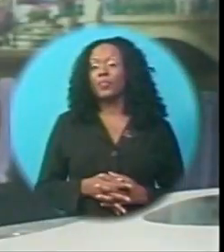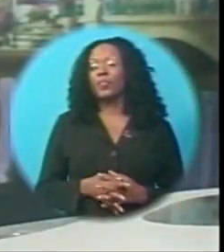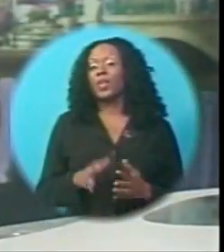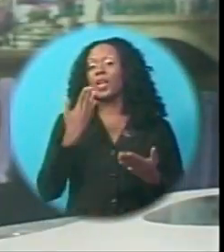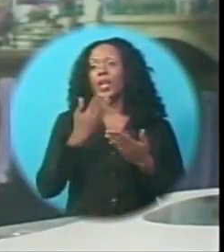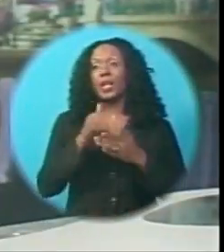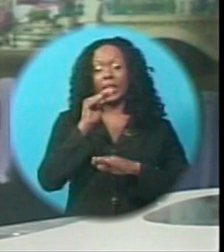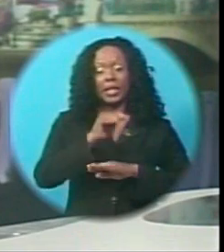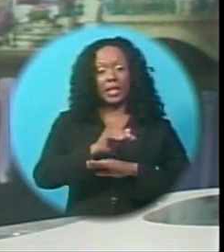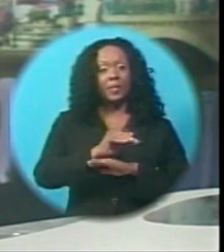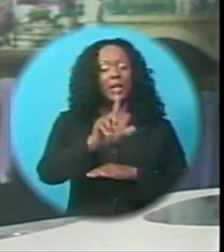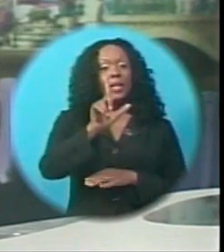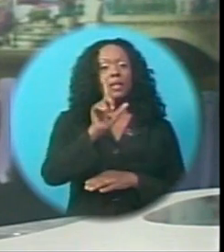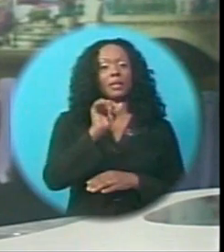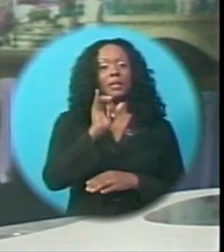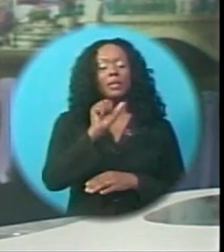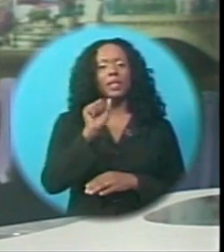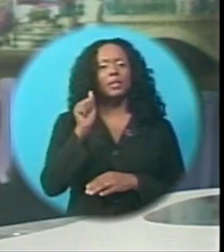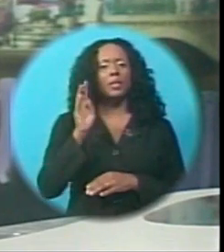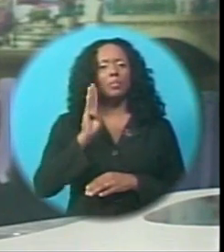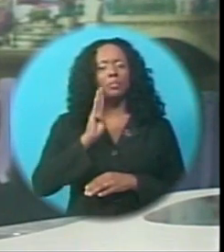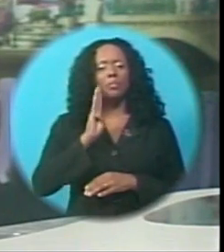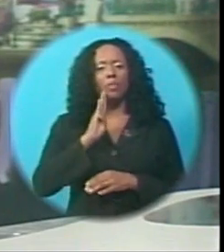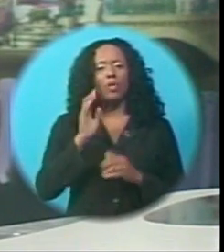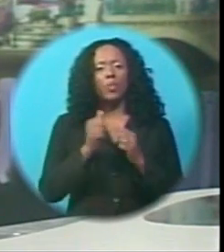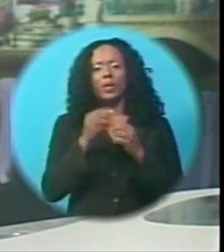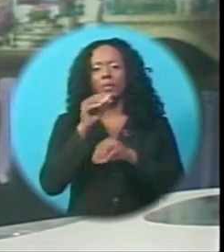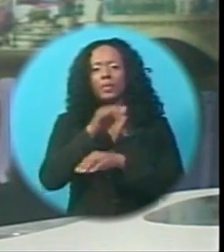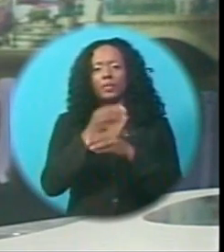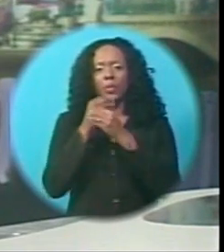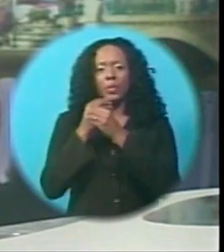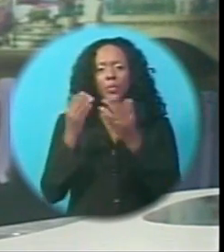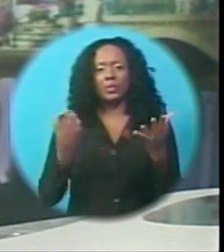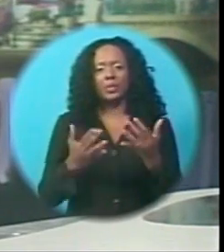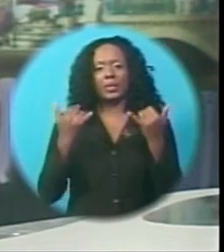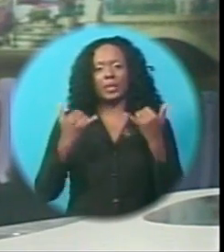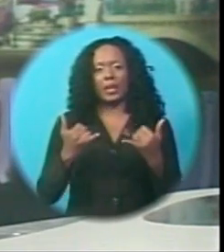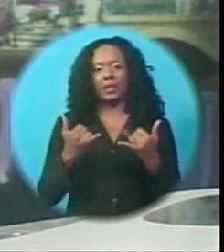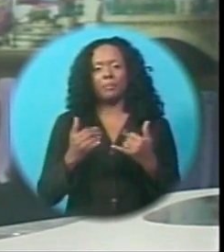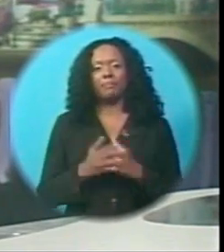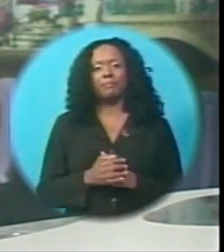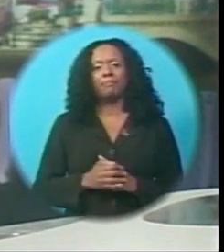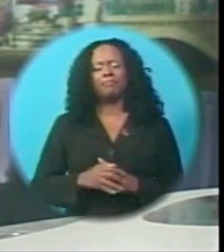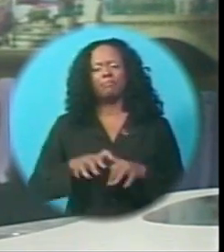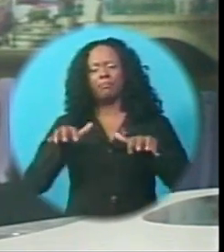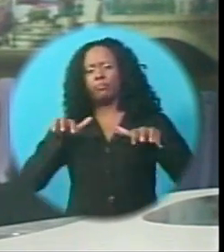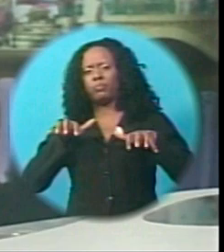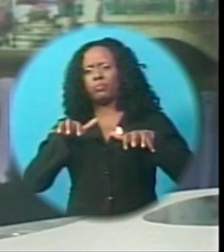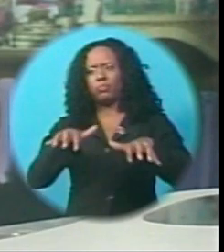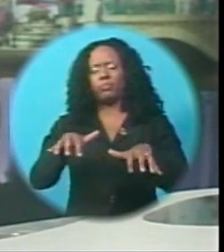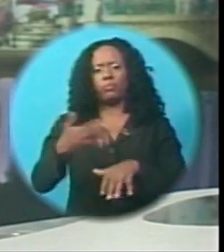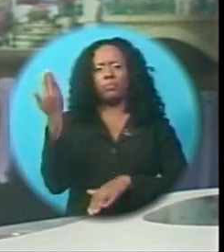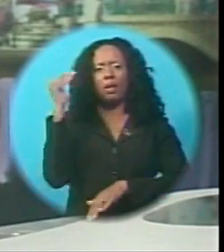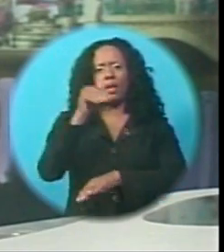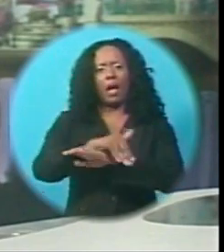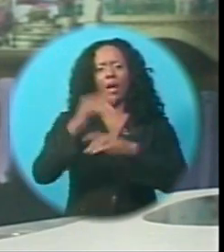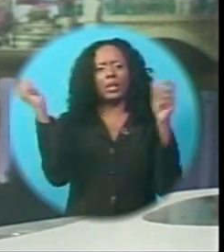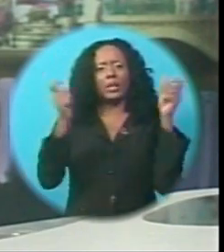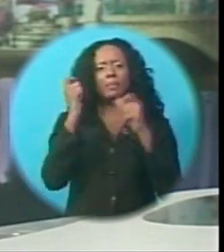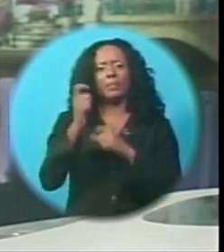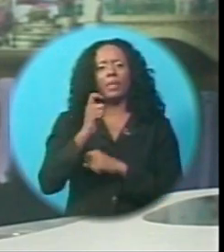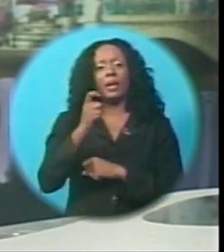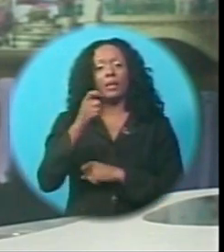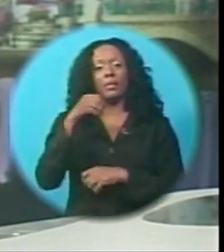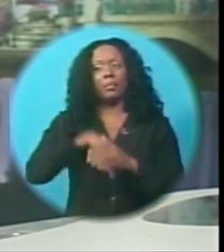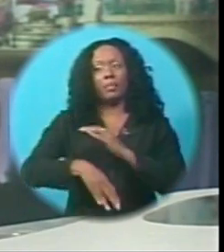Good evening, I'm Lisa Broom with the CBC Evening News. In our top story tonight, thousands turned out last night to celebrate the